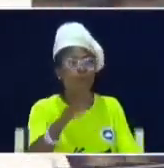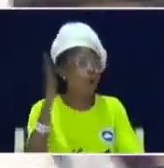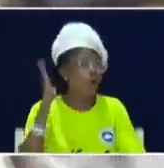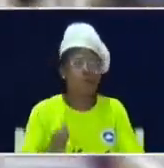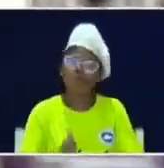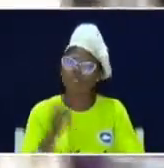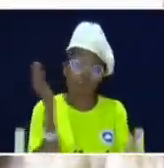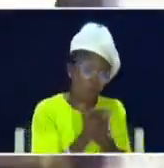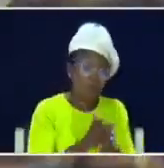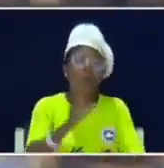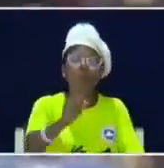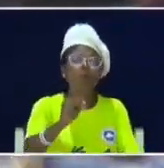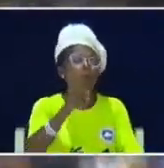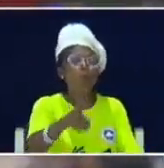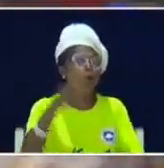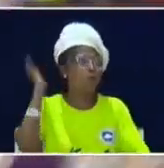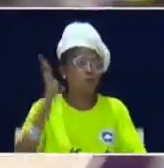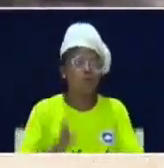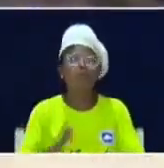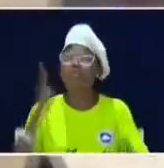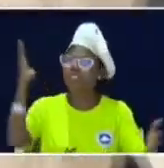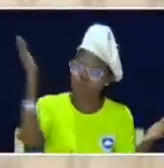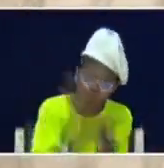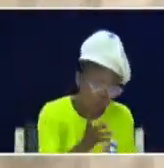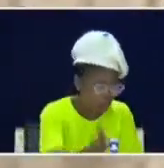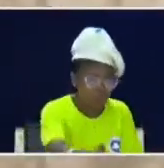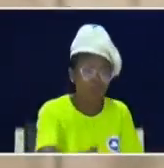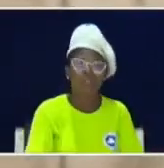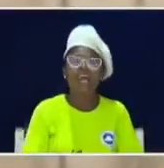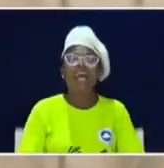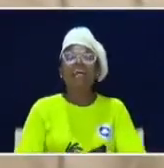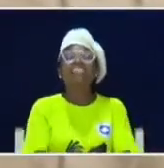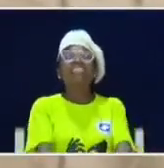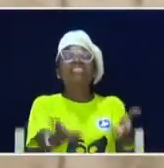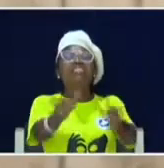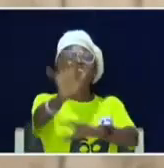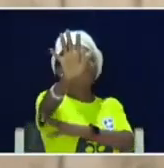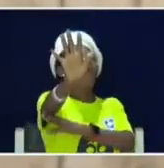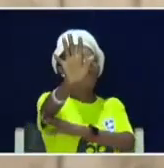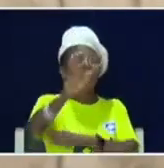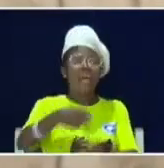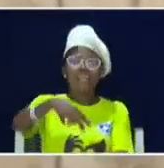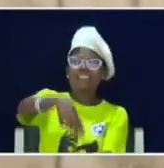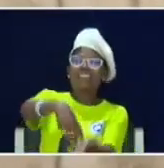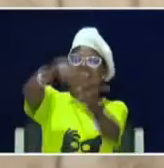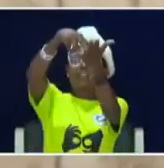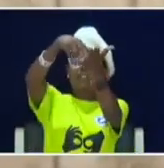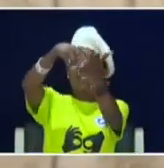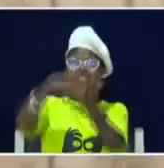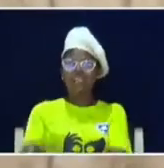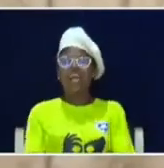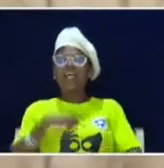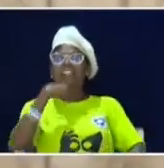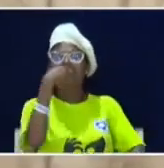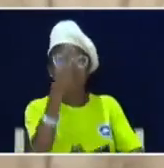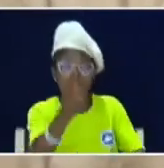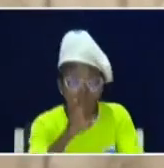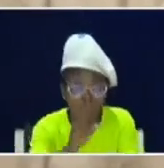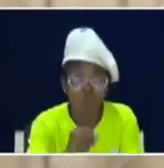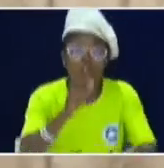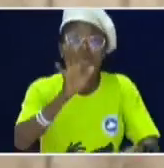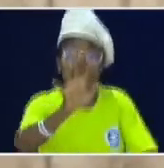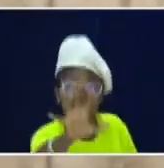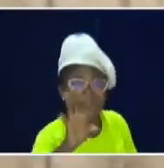No one can query you. No one can stop you. Raise your hands. Stand to your feet. Say to 50 people in this